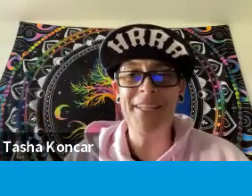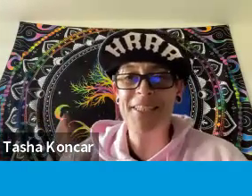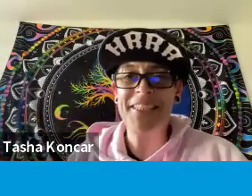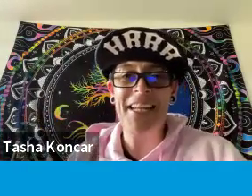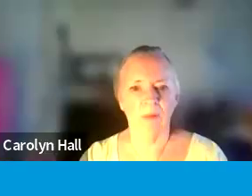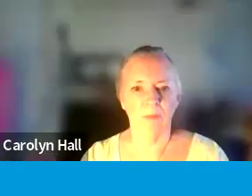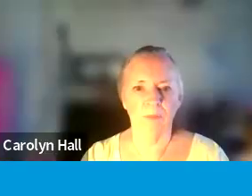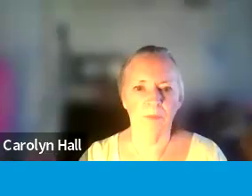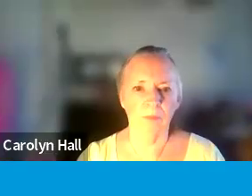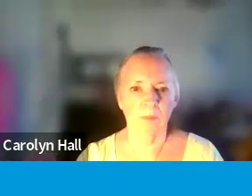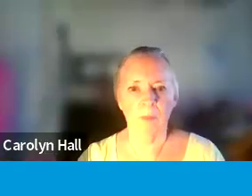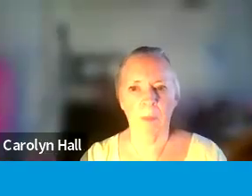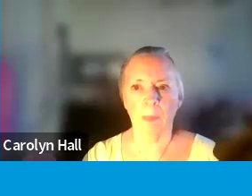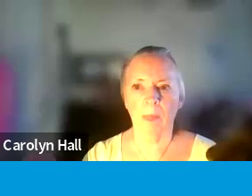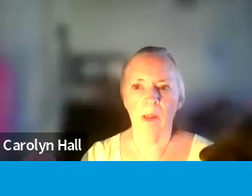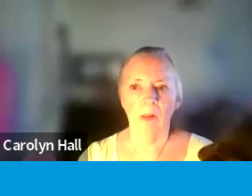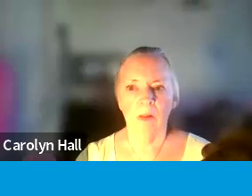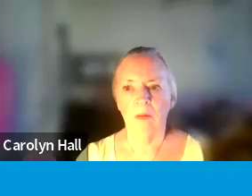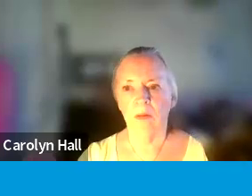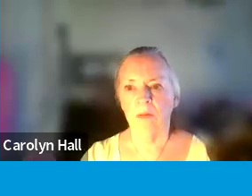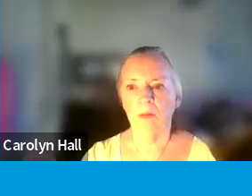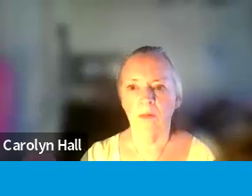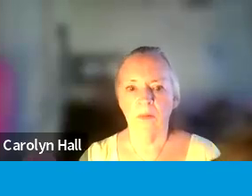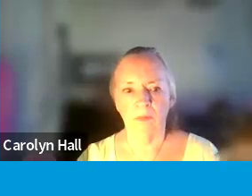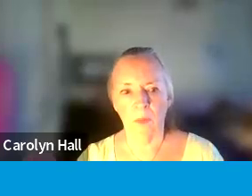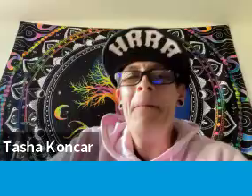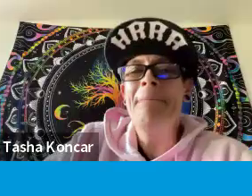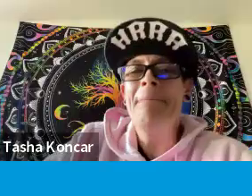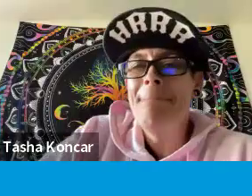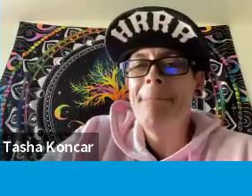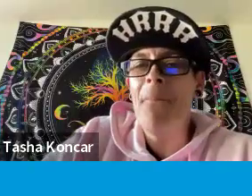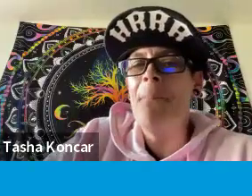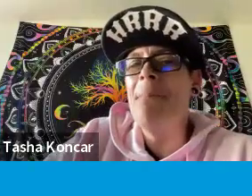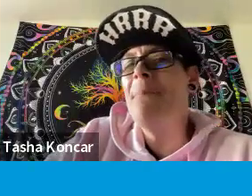You our stay there. your legislator guy,